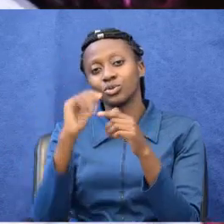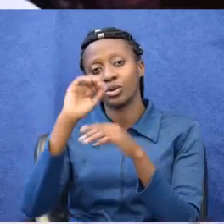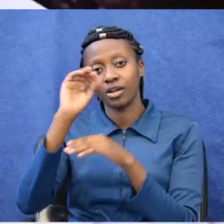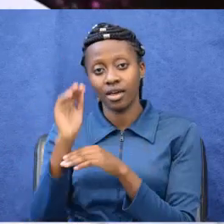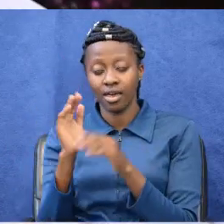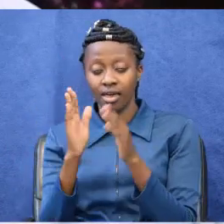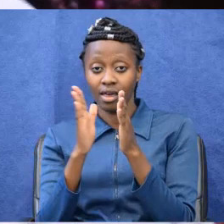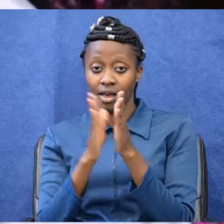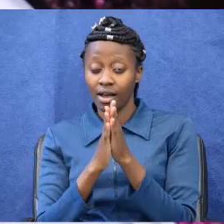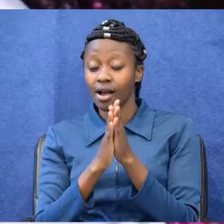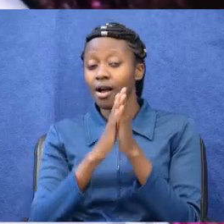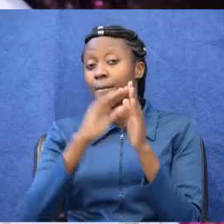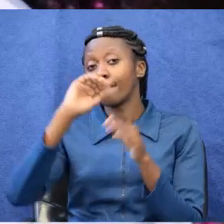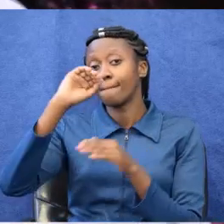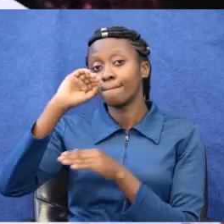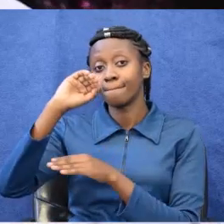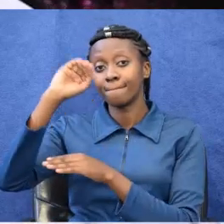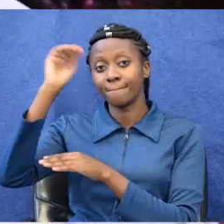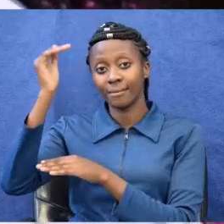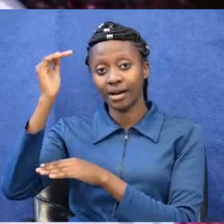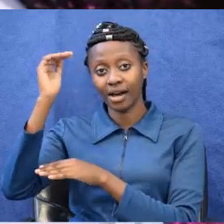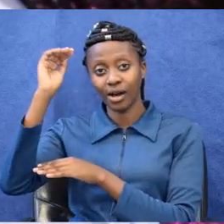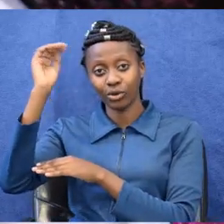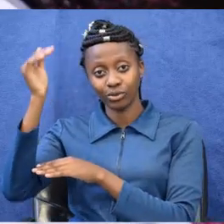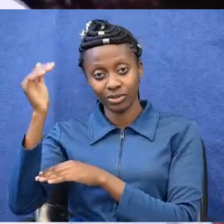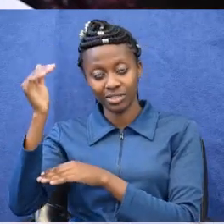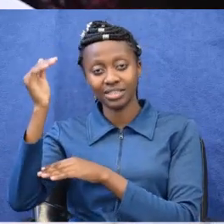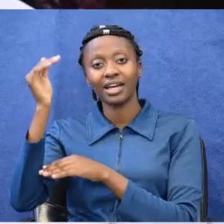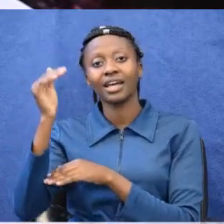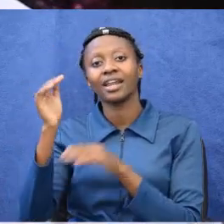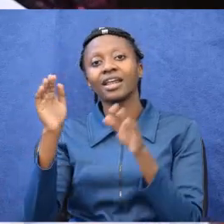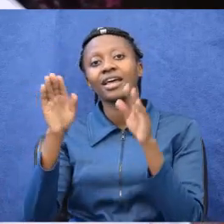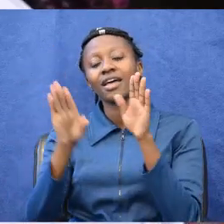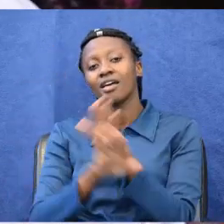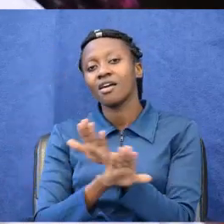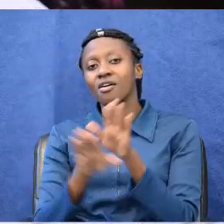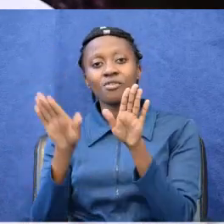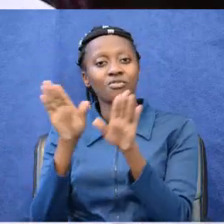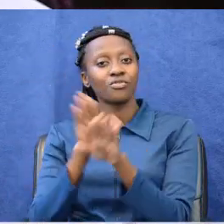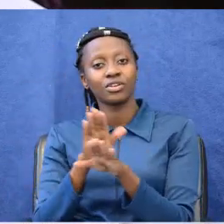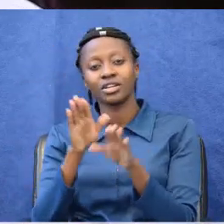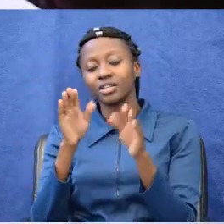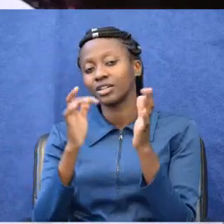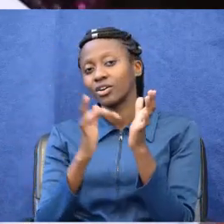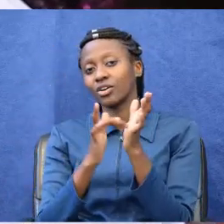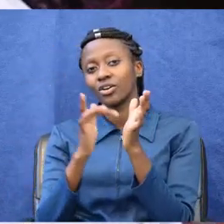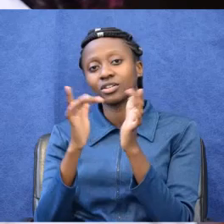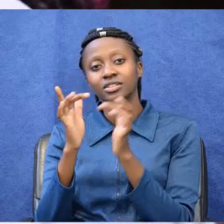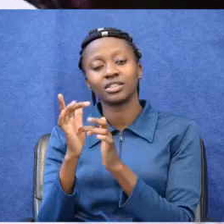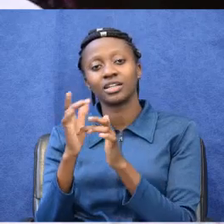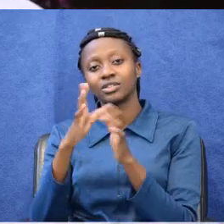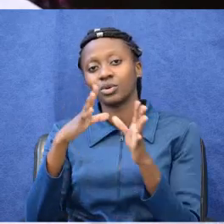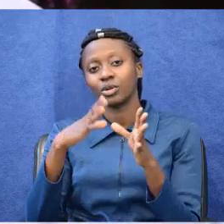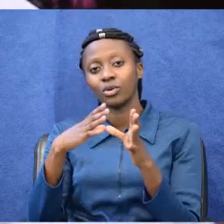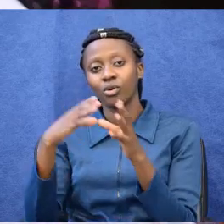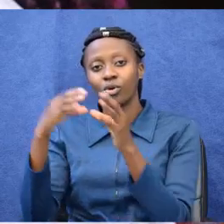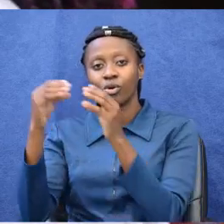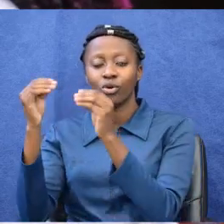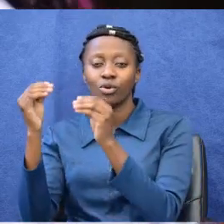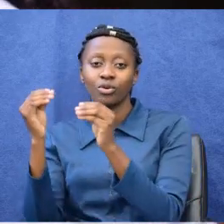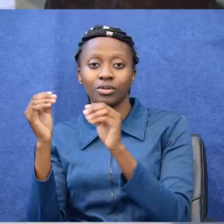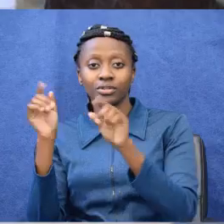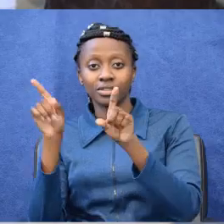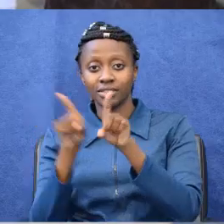no mountain we cannot climb. When I say we,